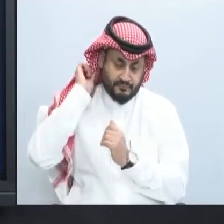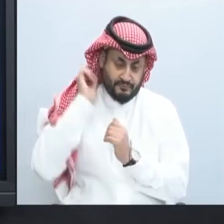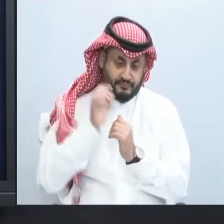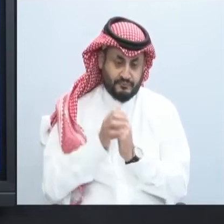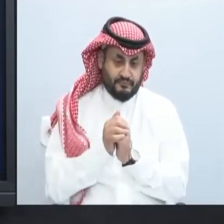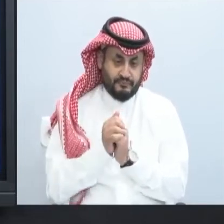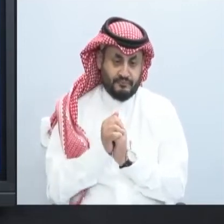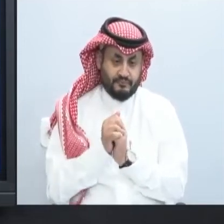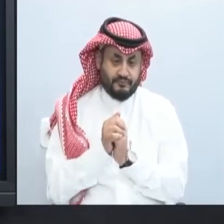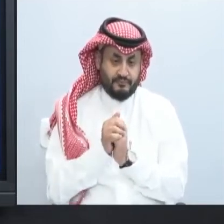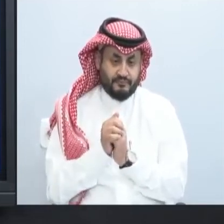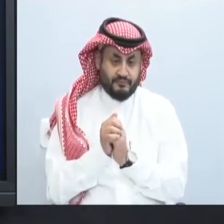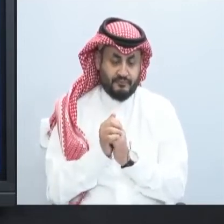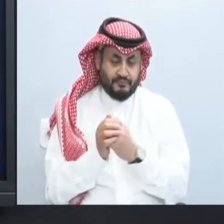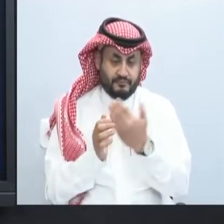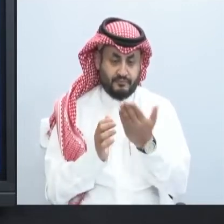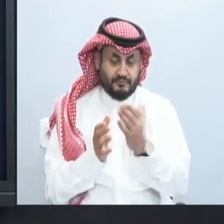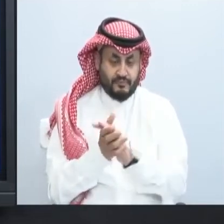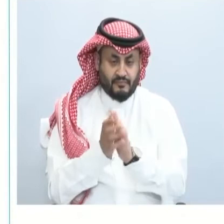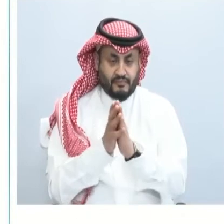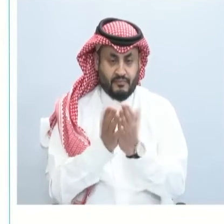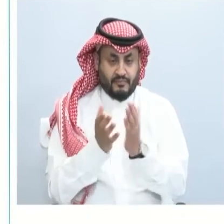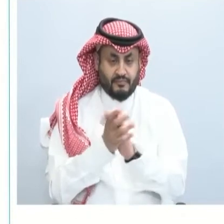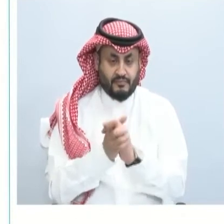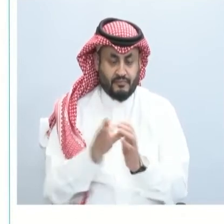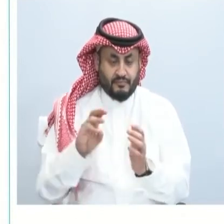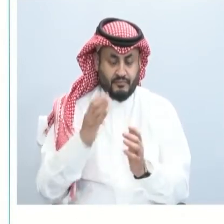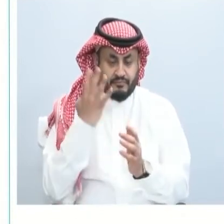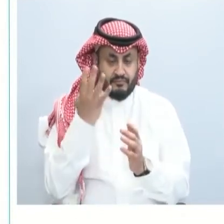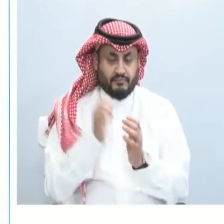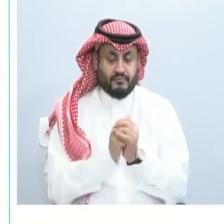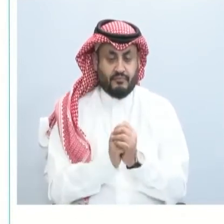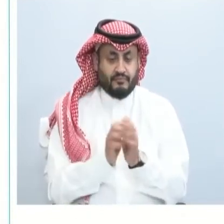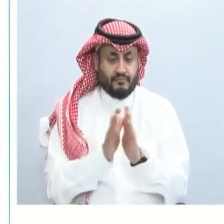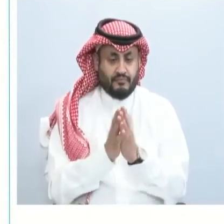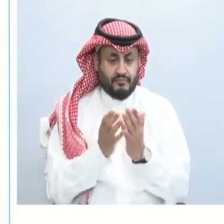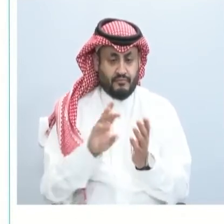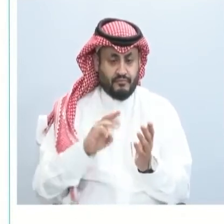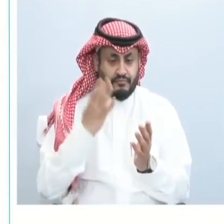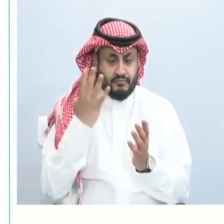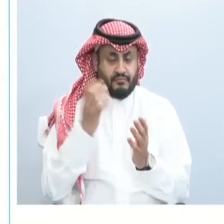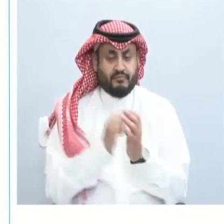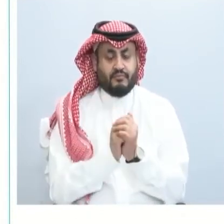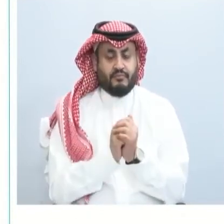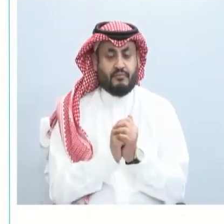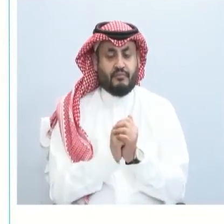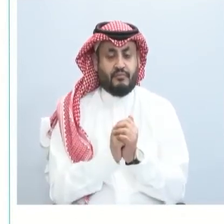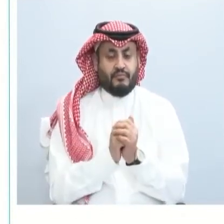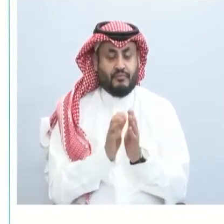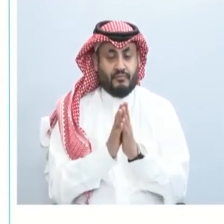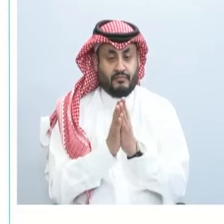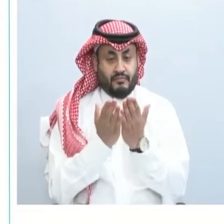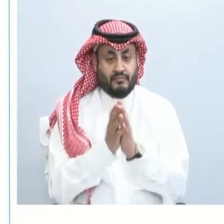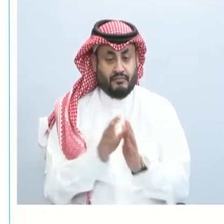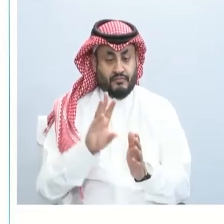in sentences. So let's begin. I would like you please to open your books on page 64. I would like you please to